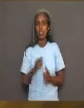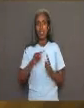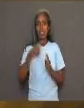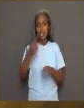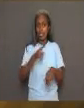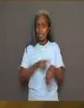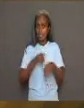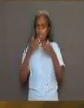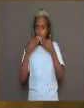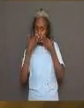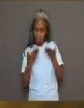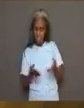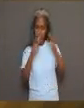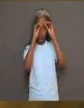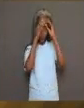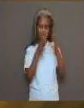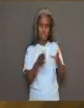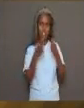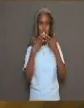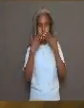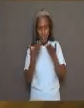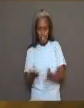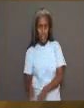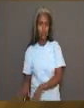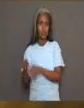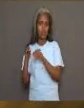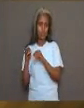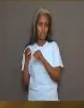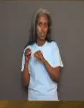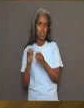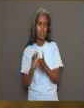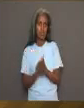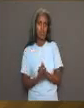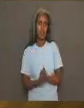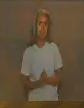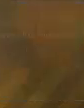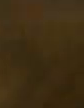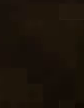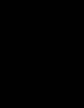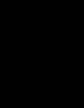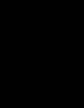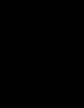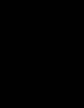non-occurrences. Until next time, thank you, teacher. Thank you, students.